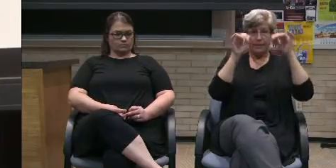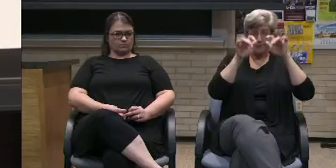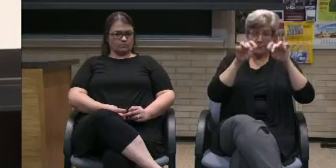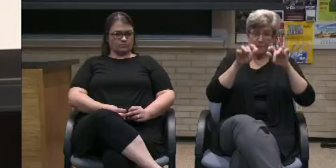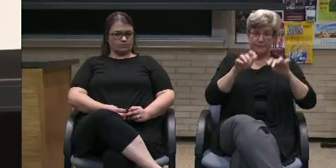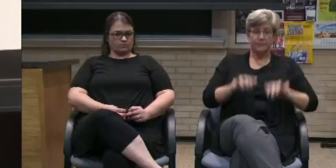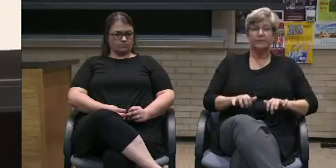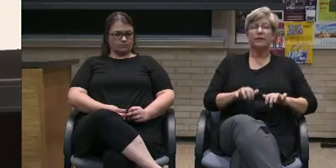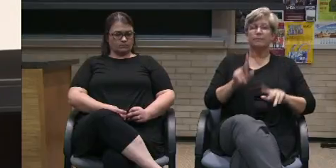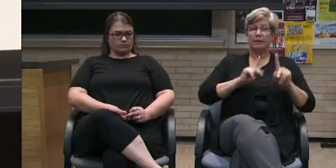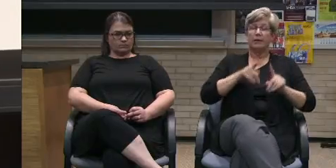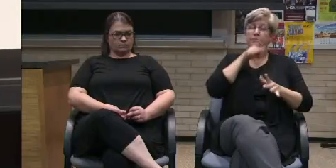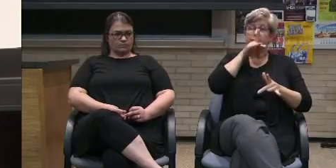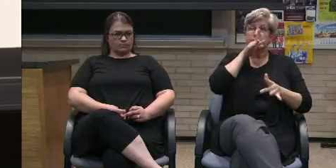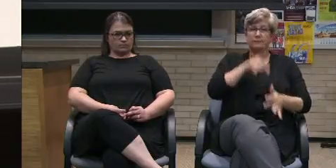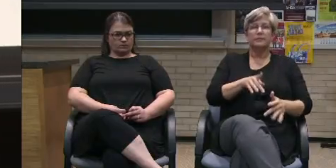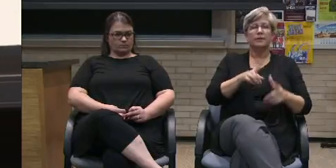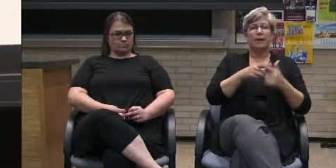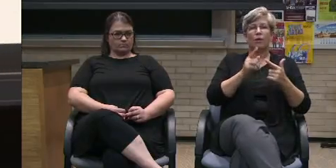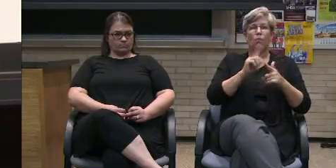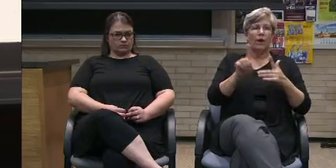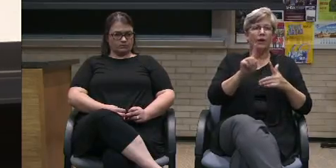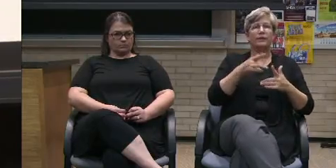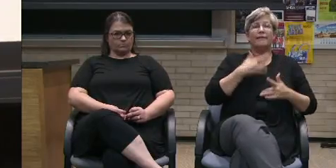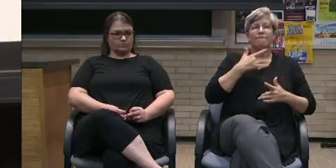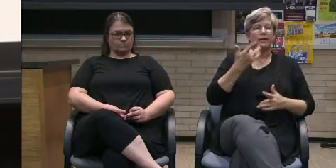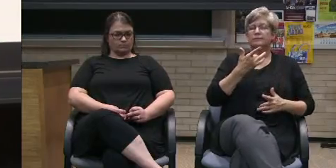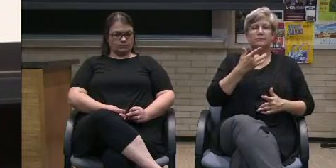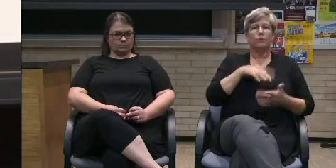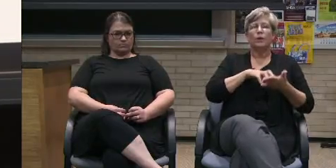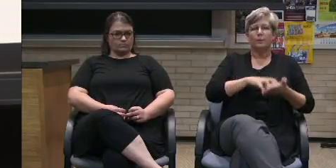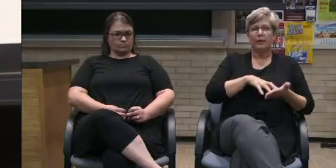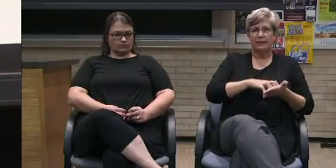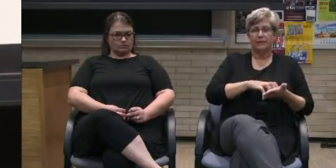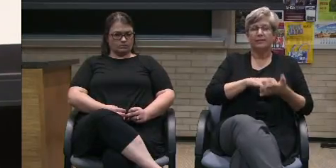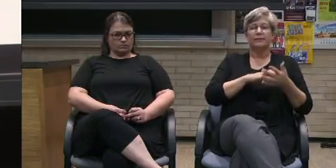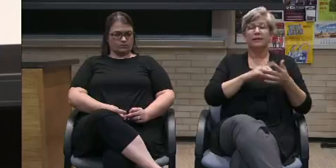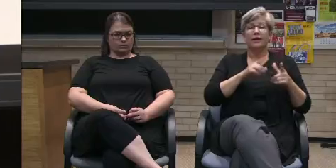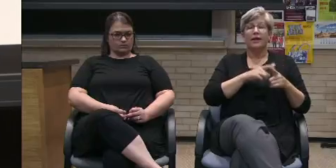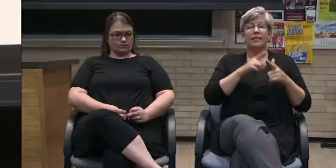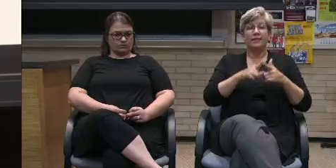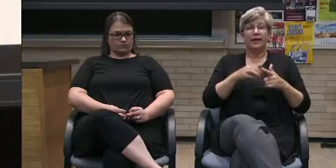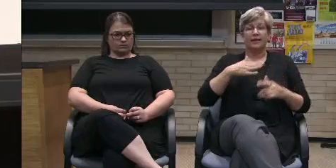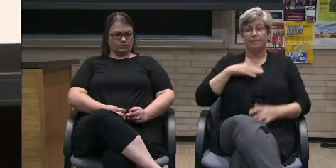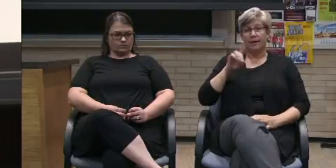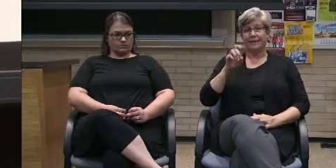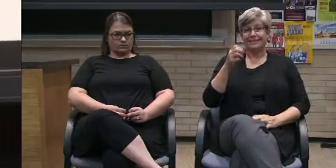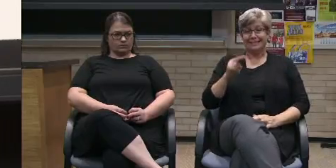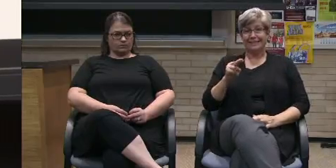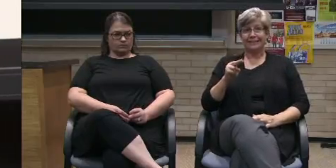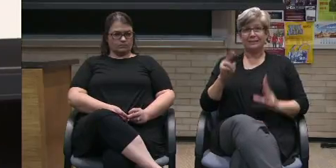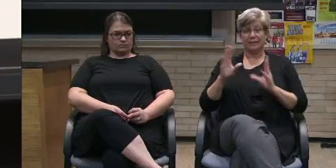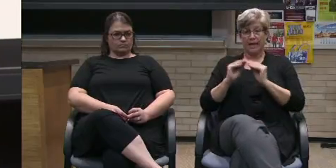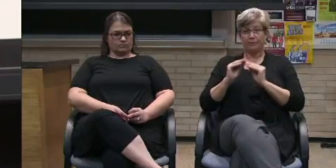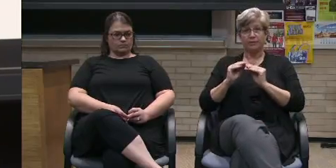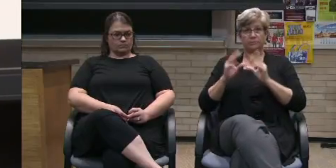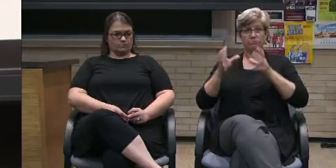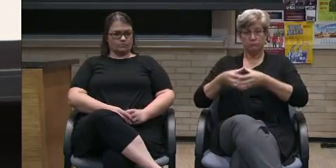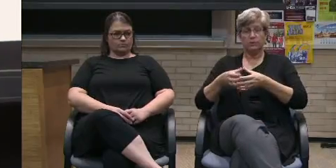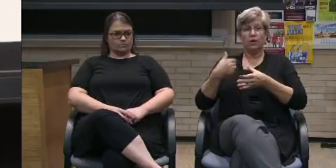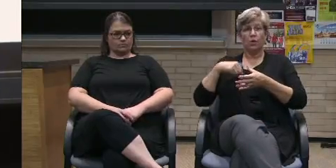about where we were doing things that really were not the best idea. And then in my Dean's Cabinet retreat, we spent time, we put